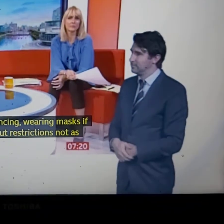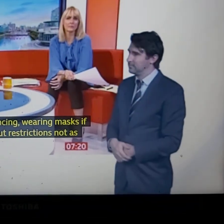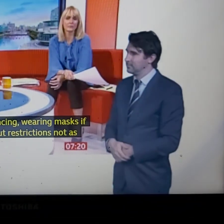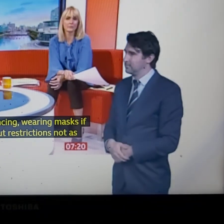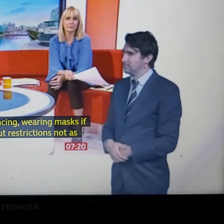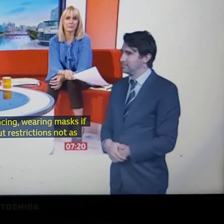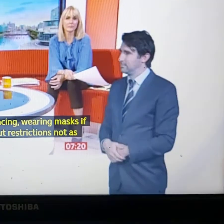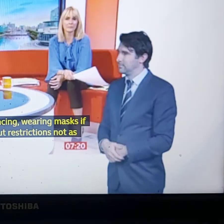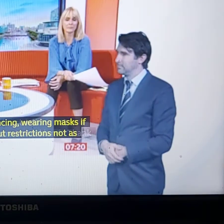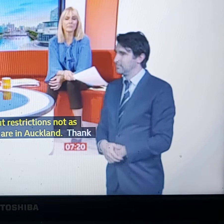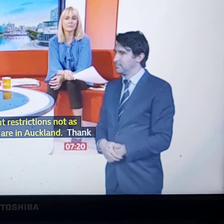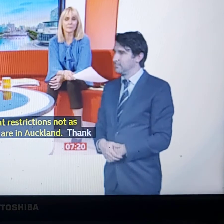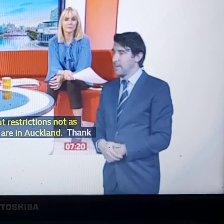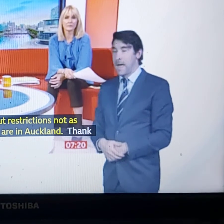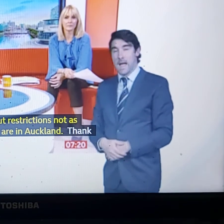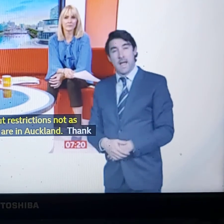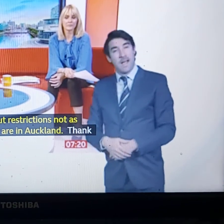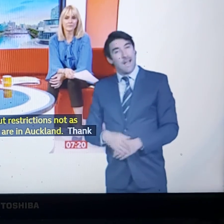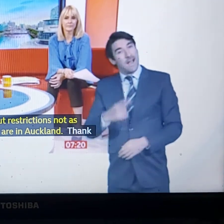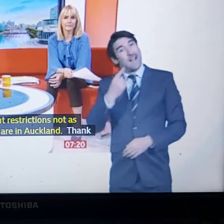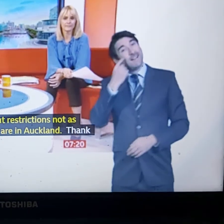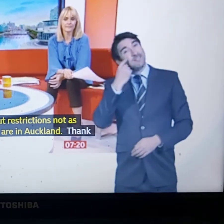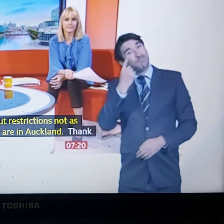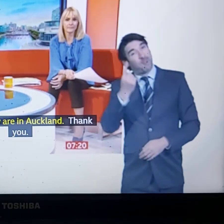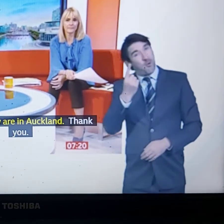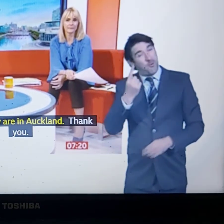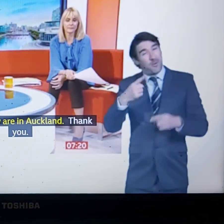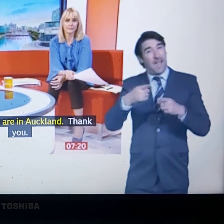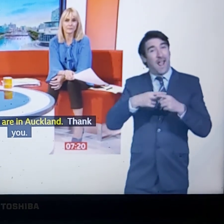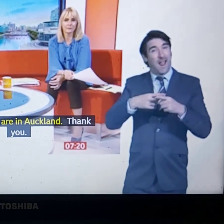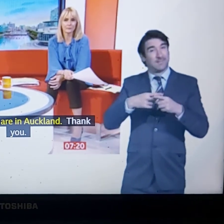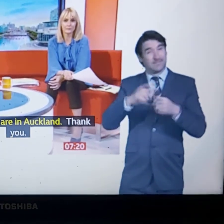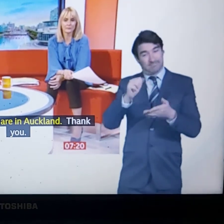go before students get their A-level results in England, the government has announced that they could use...